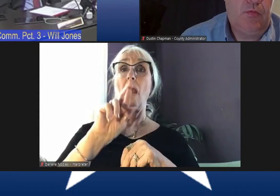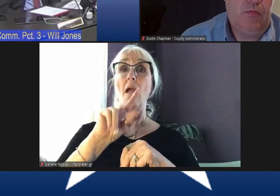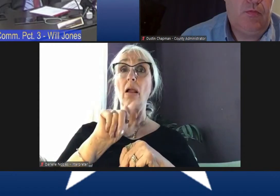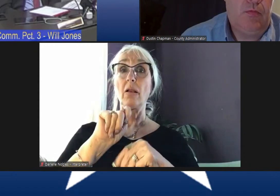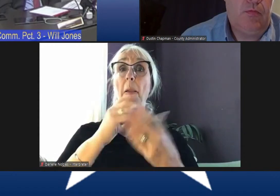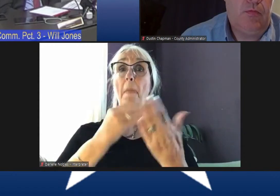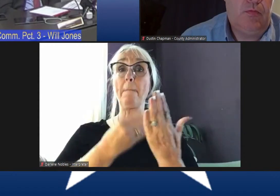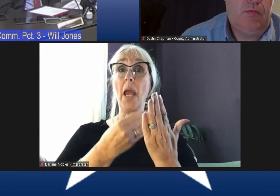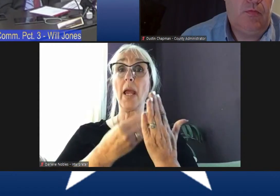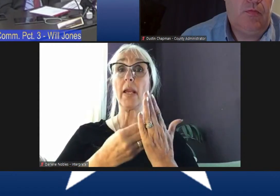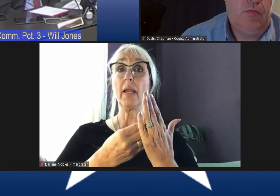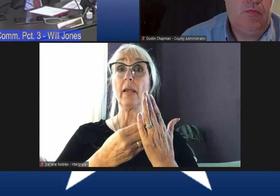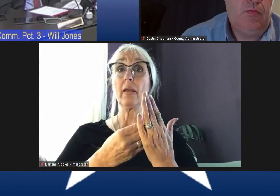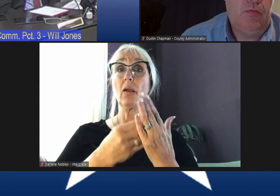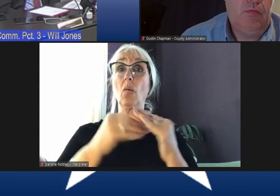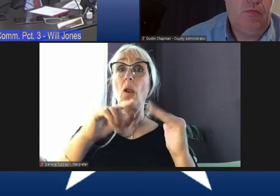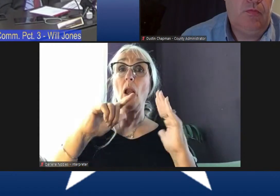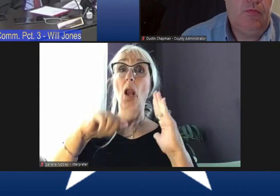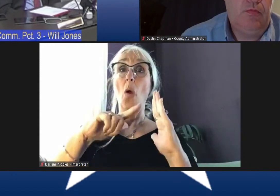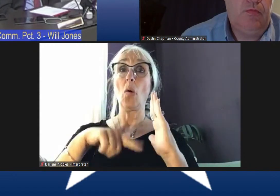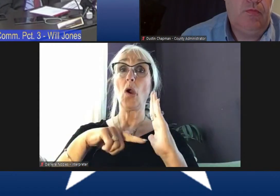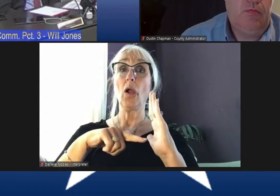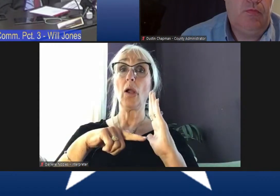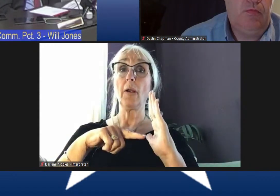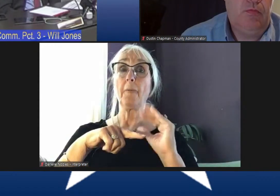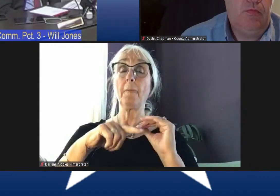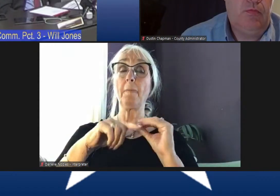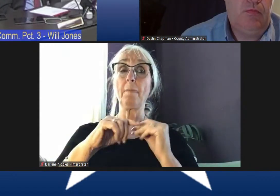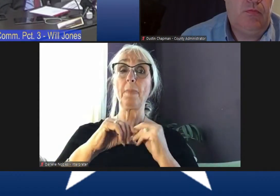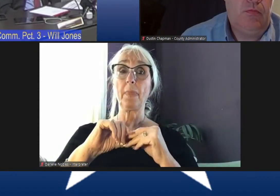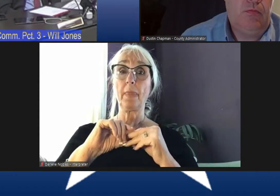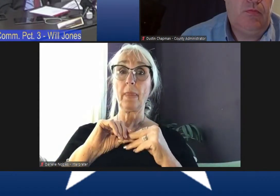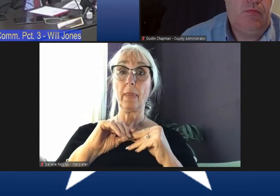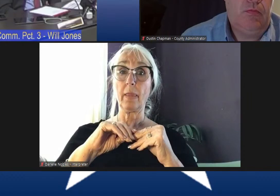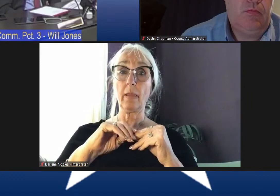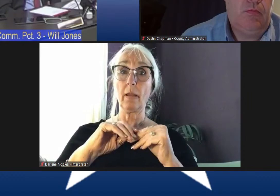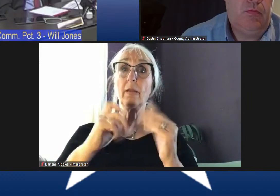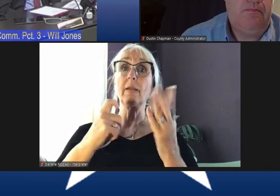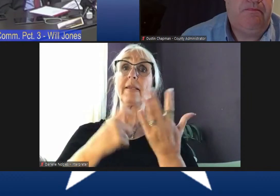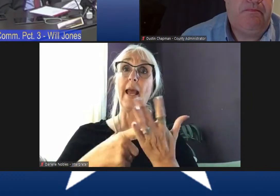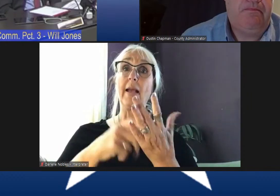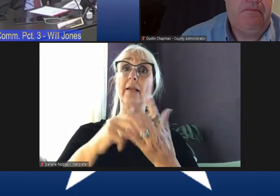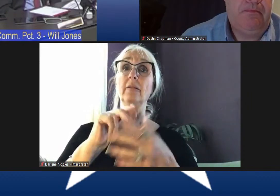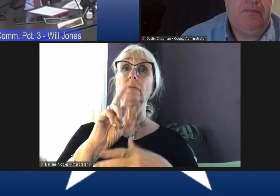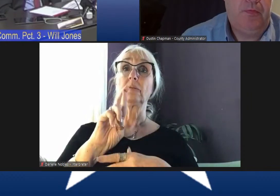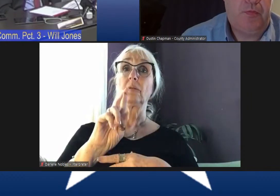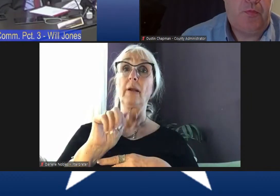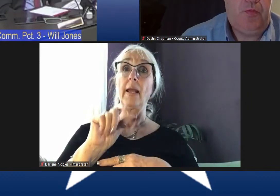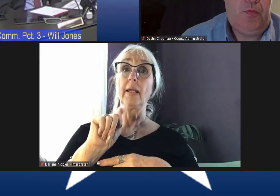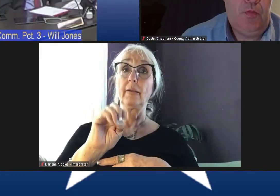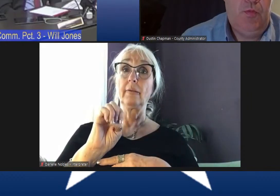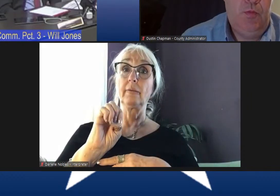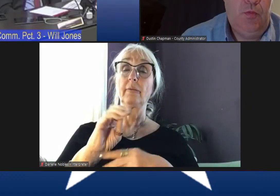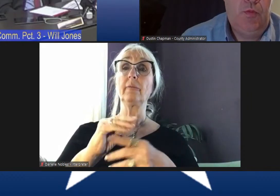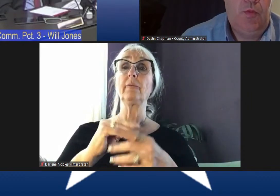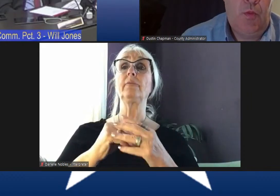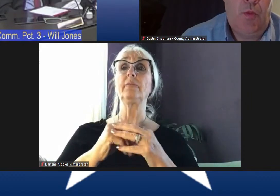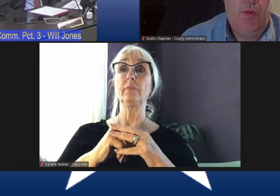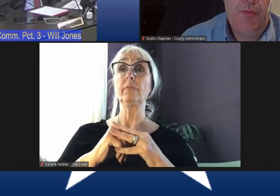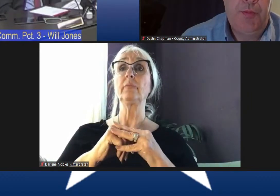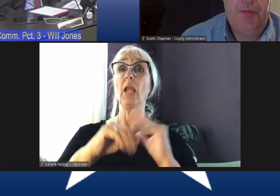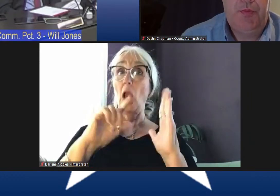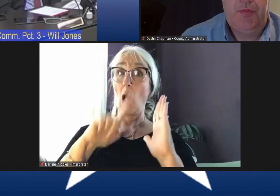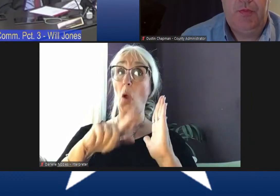it essentially would lowers our tax rate. Yeah, it does lower the tax rate,